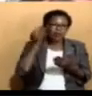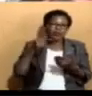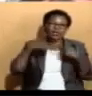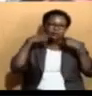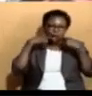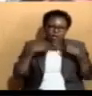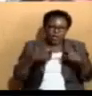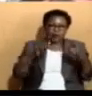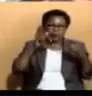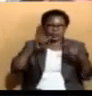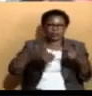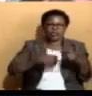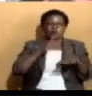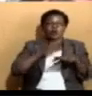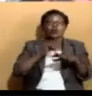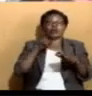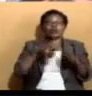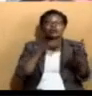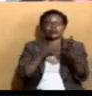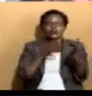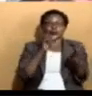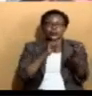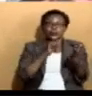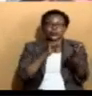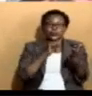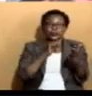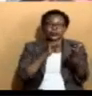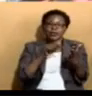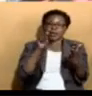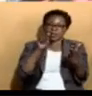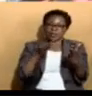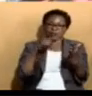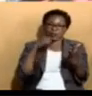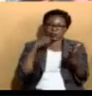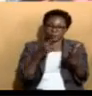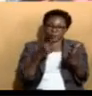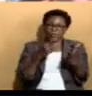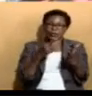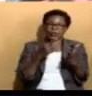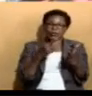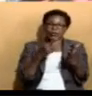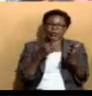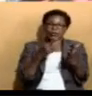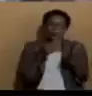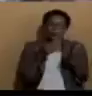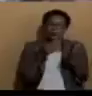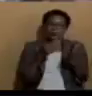itself on the point, and that is to say that